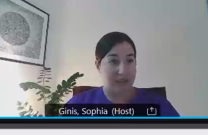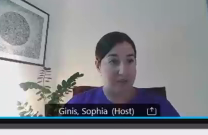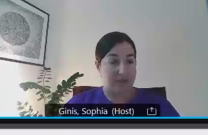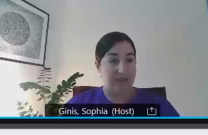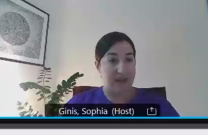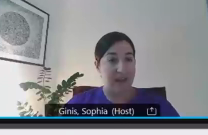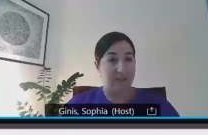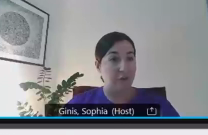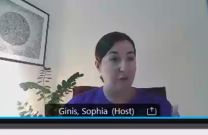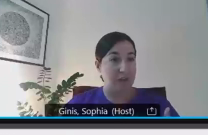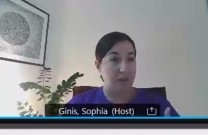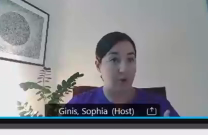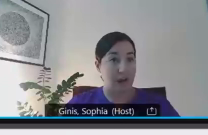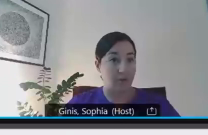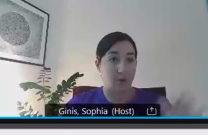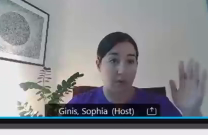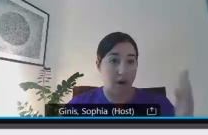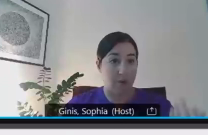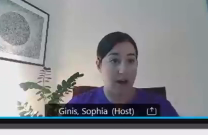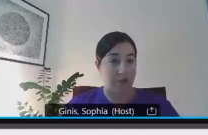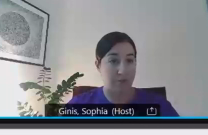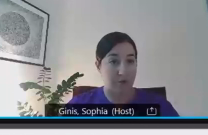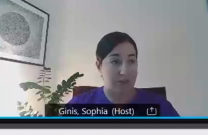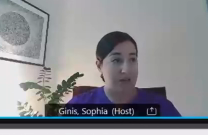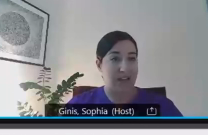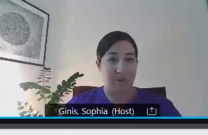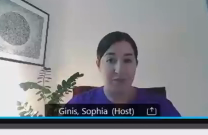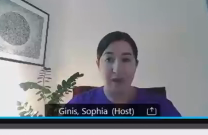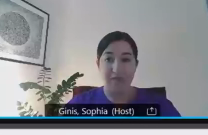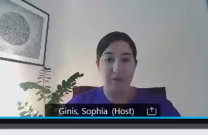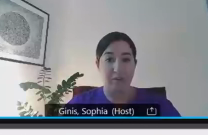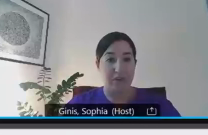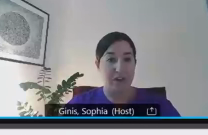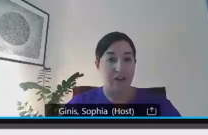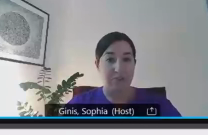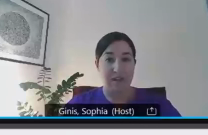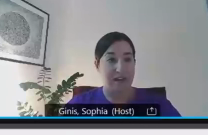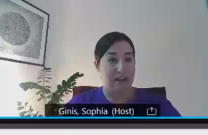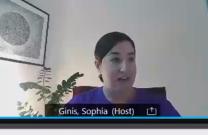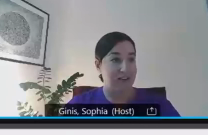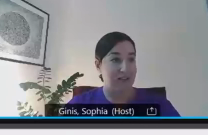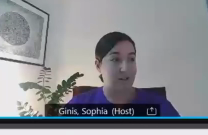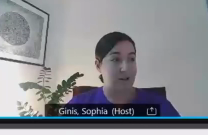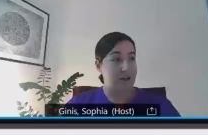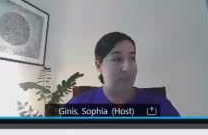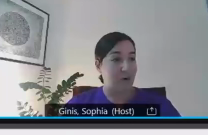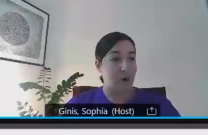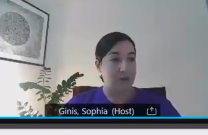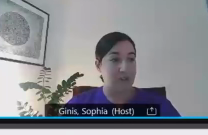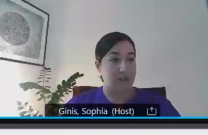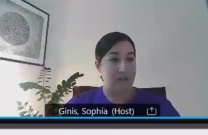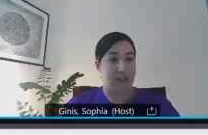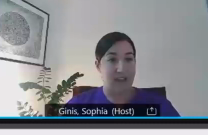stations in Minneapolis. If you're looking for kind of the overall project route, we do have more information on our website and can answer